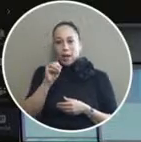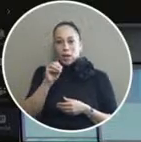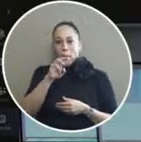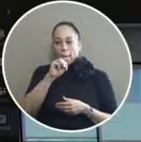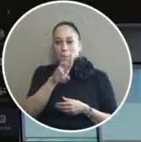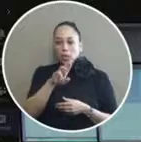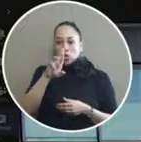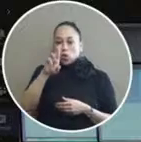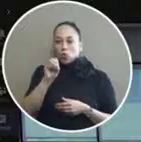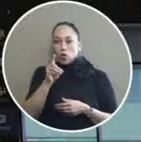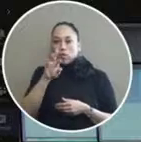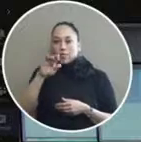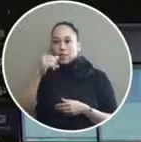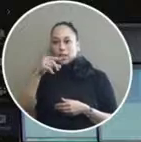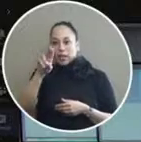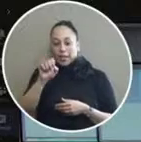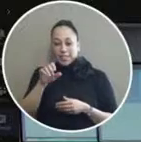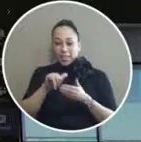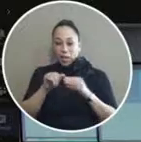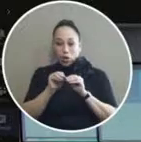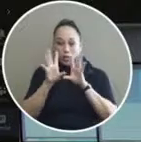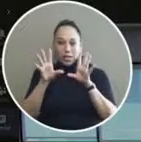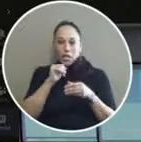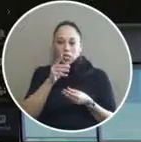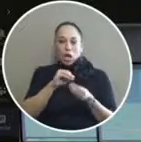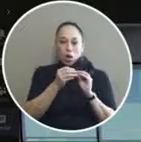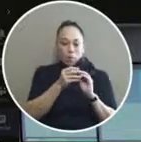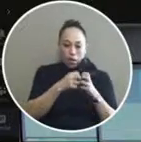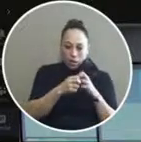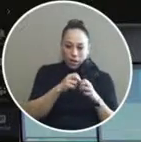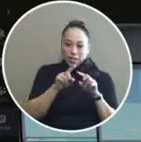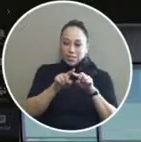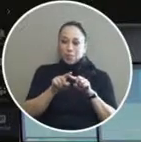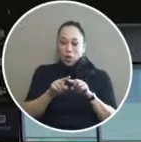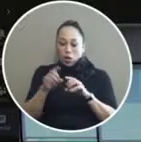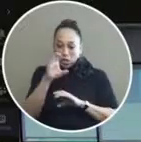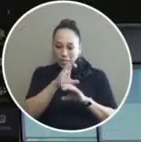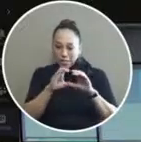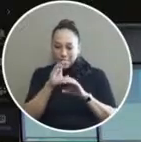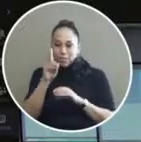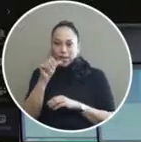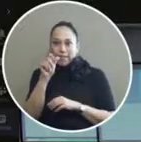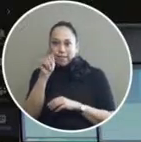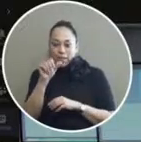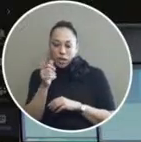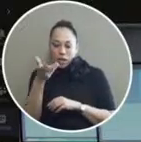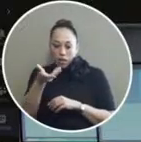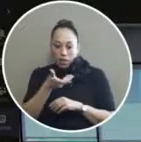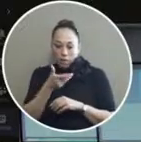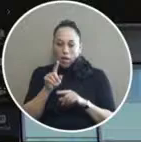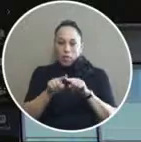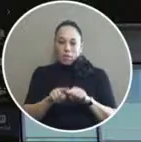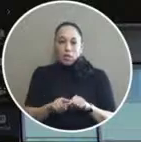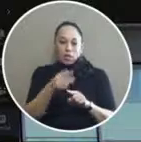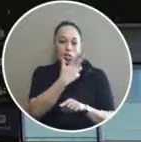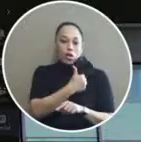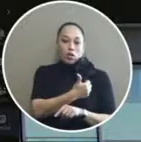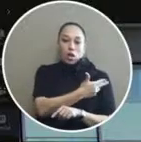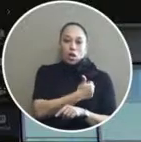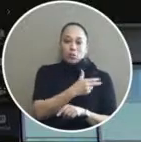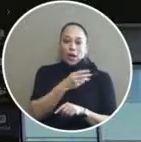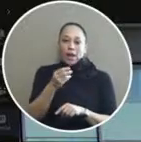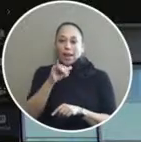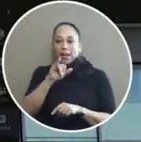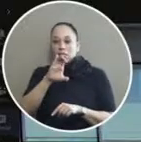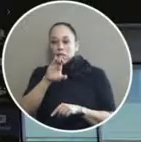that clarification. It's not just a numbers issue. It's going to be based on the scientific data that they give us based on hospitalizations and